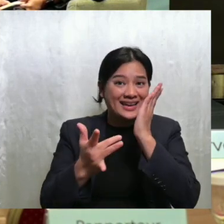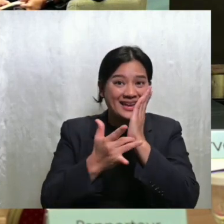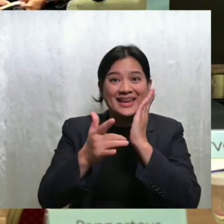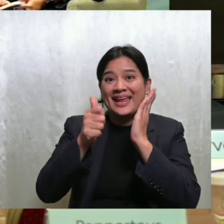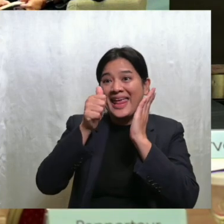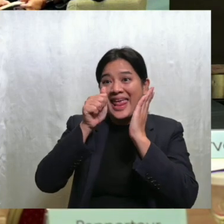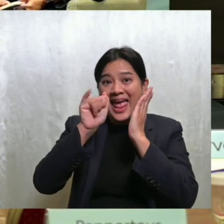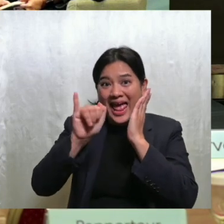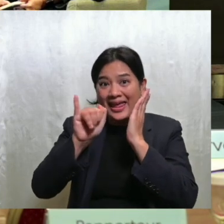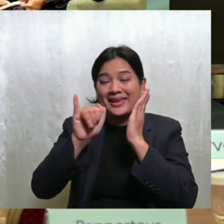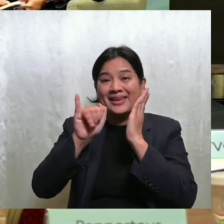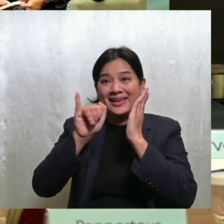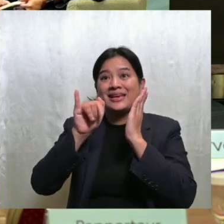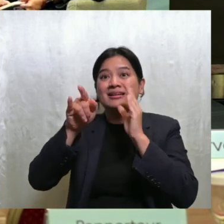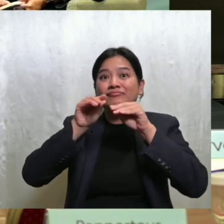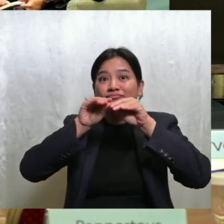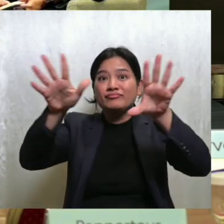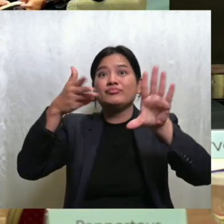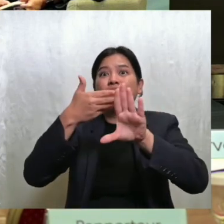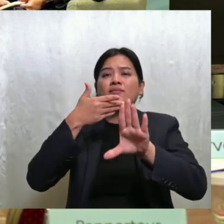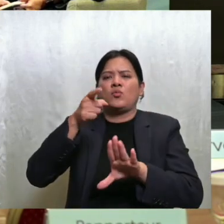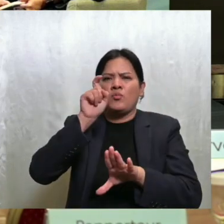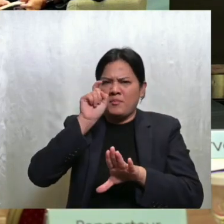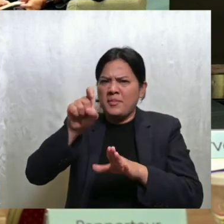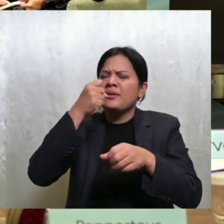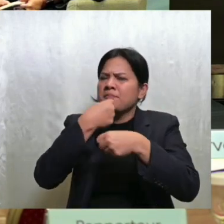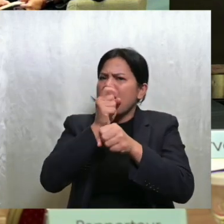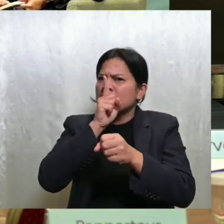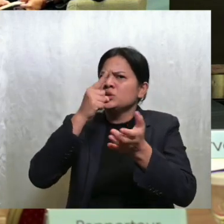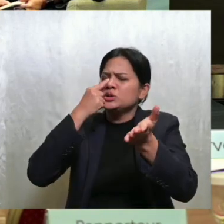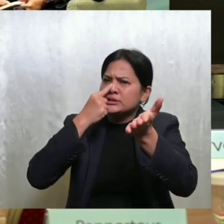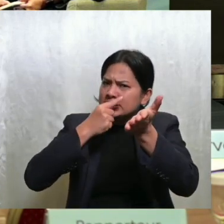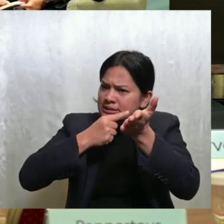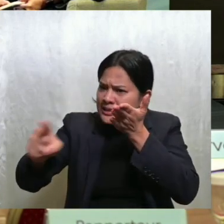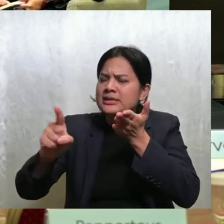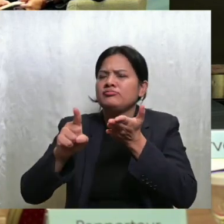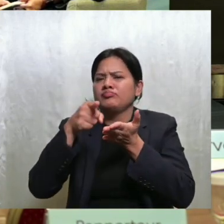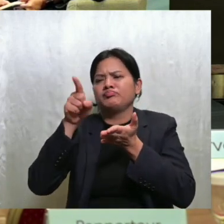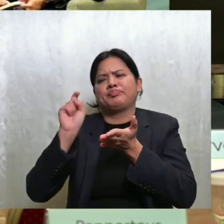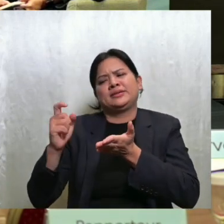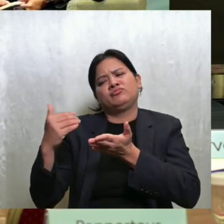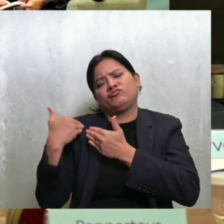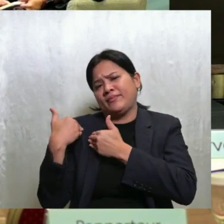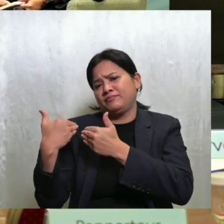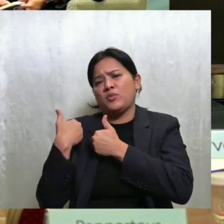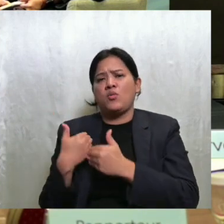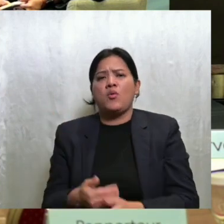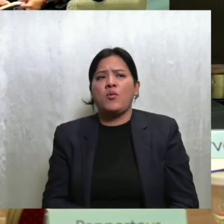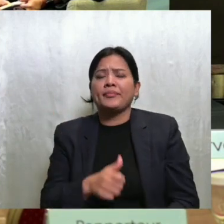then similarly, I will just ask a question. I see a lot of questions coming in online, so I guess I'll have